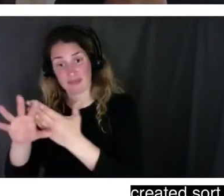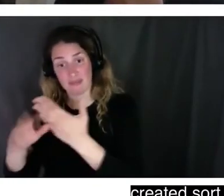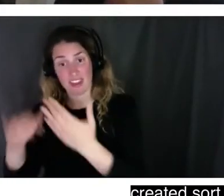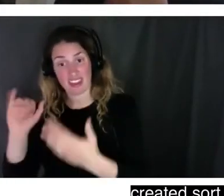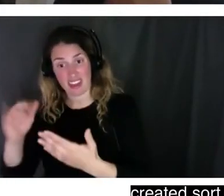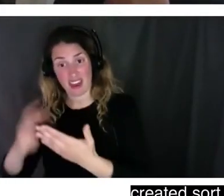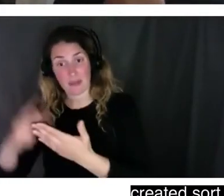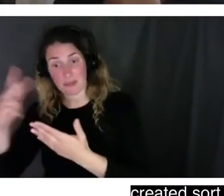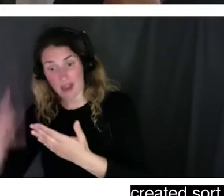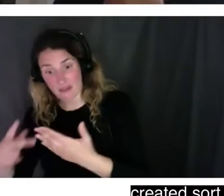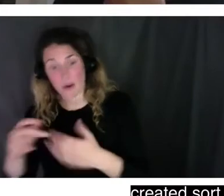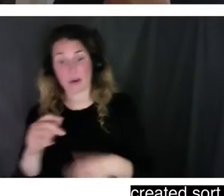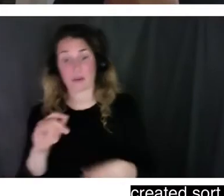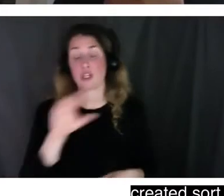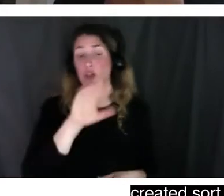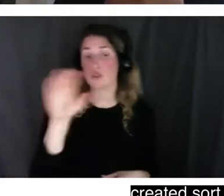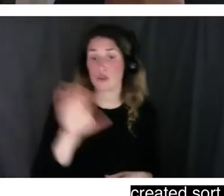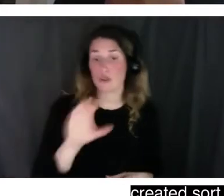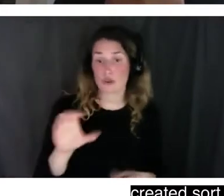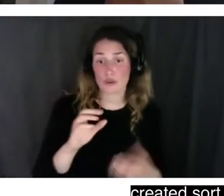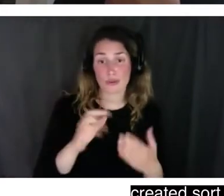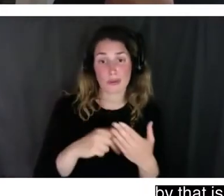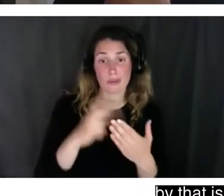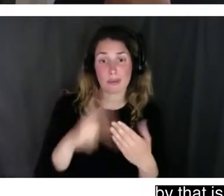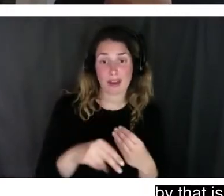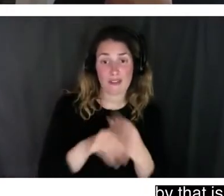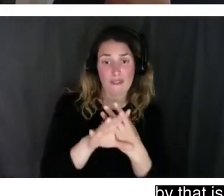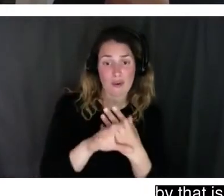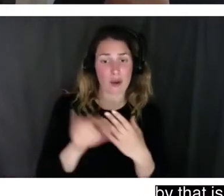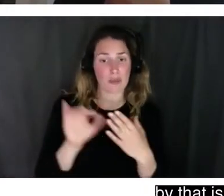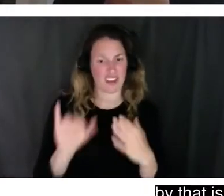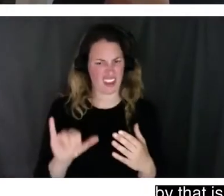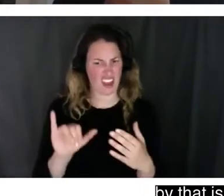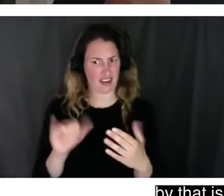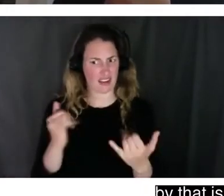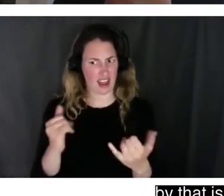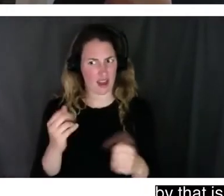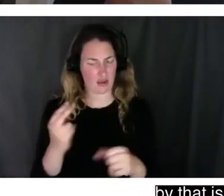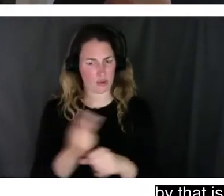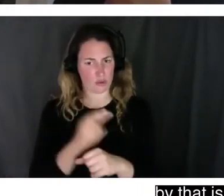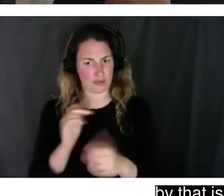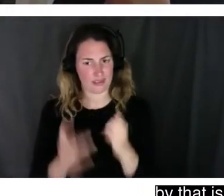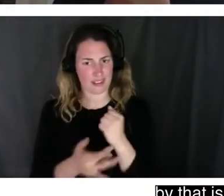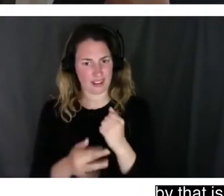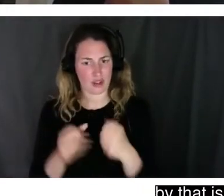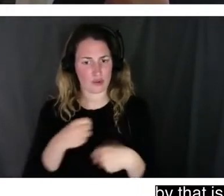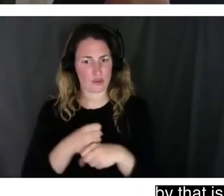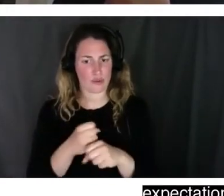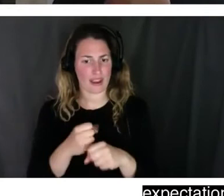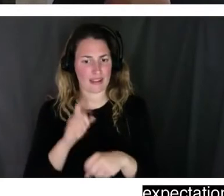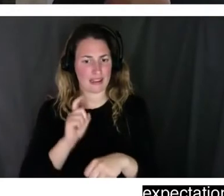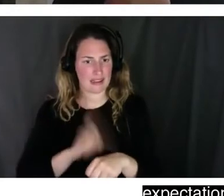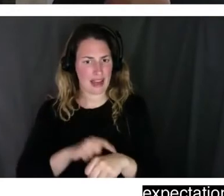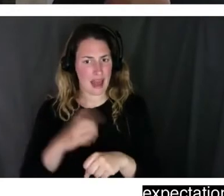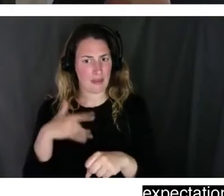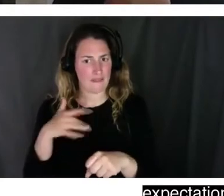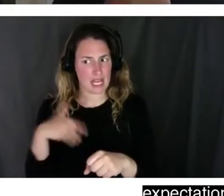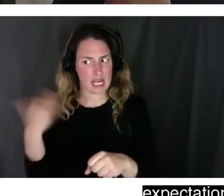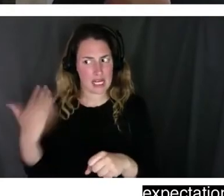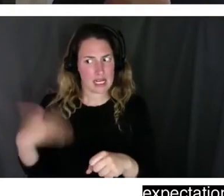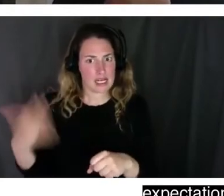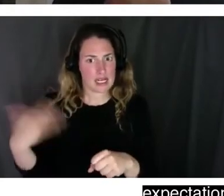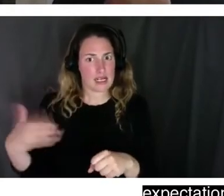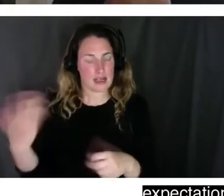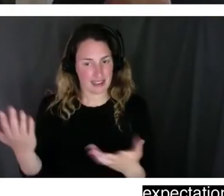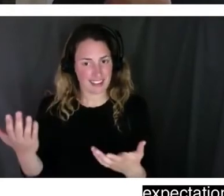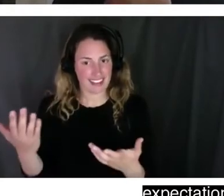sort of a real-time crunch. What I mean by that is it's a more the higher expectation